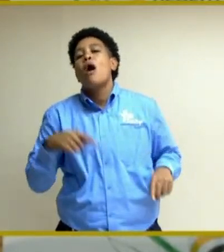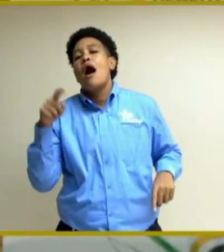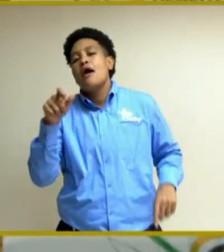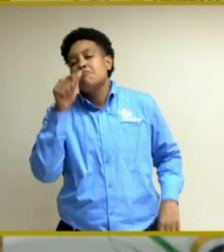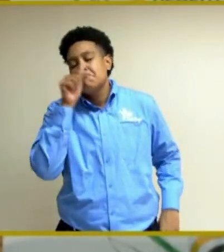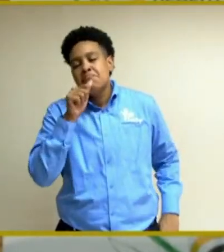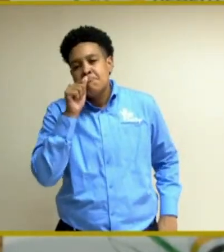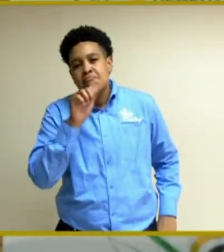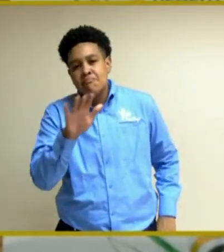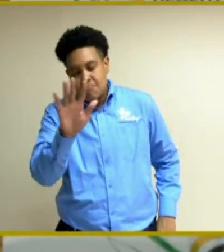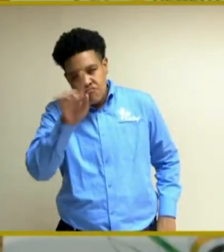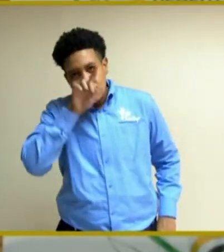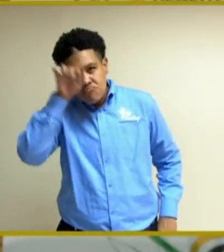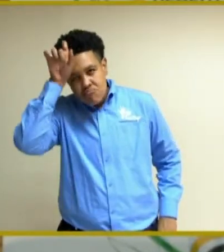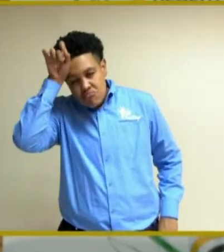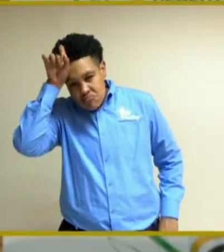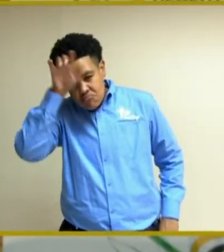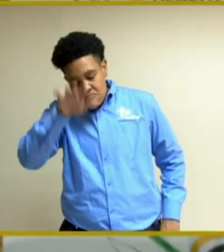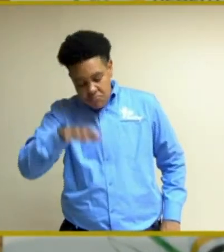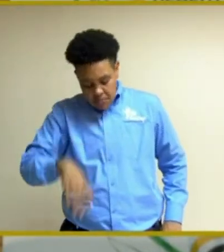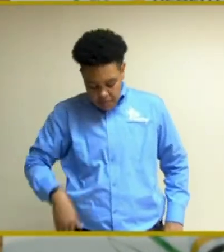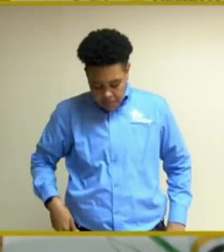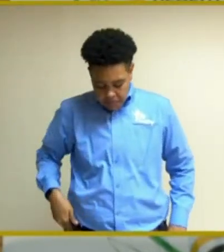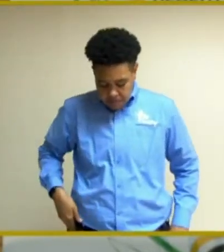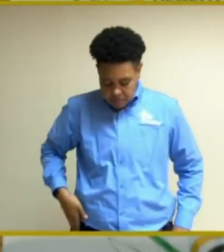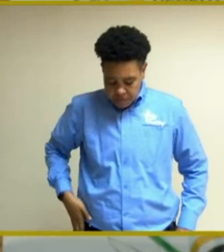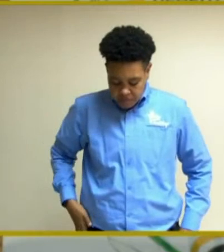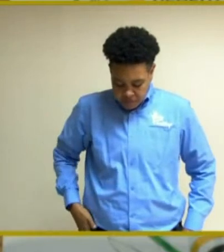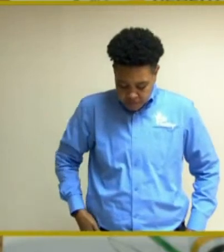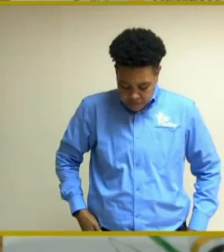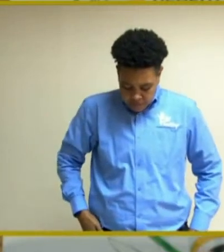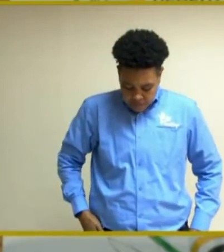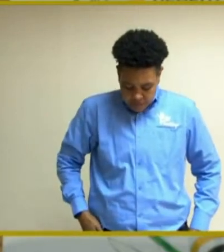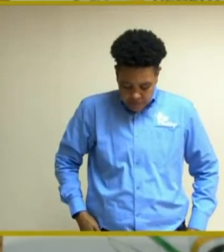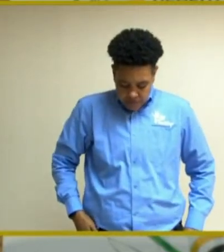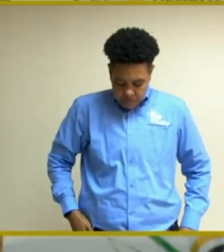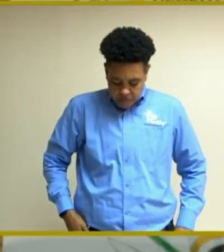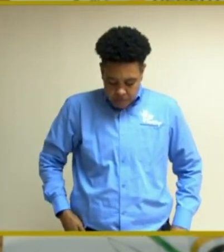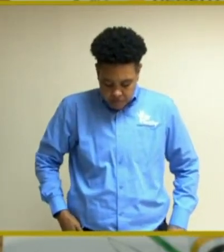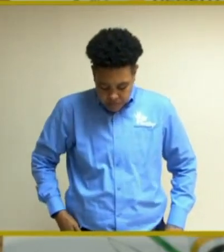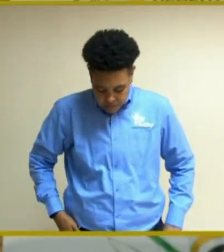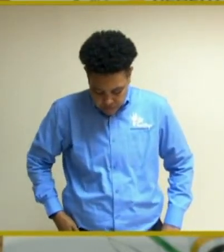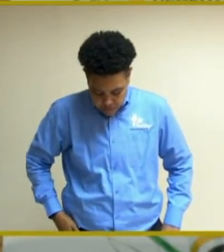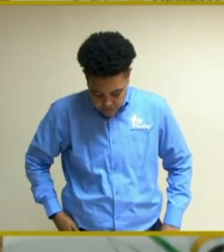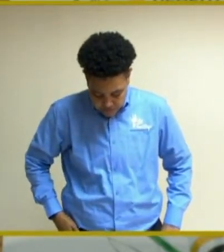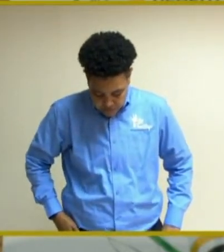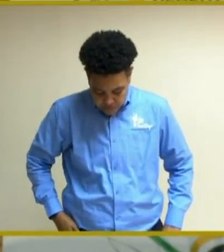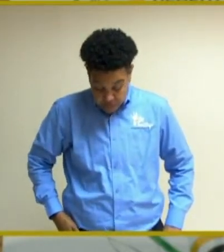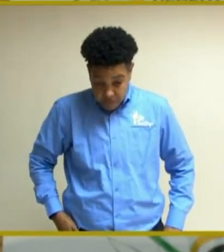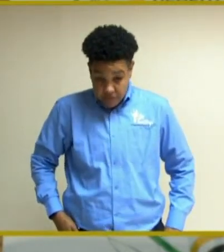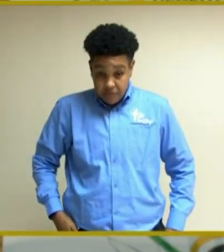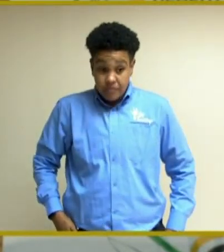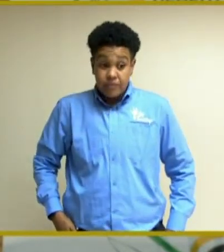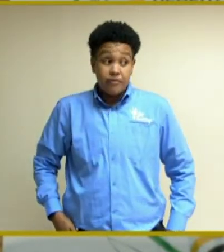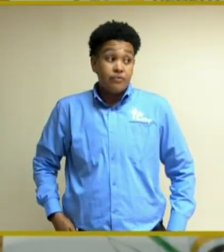your indulgence and your understanding if you heard 29 6 hours ago and you're now hearing